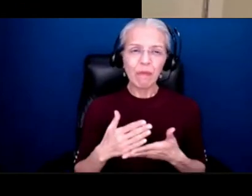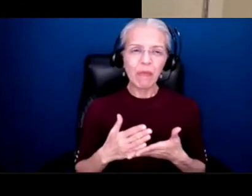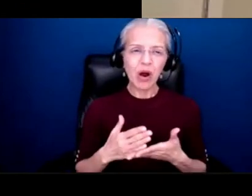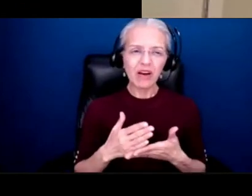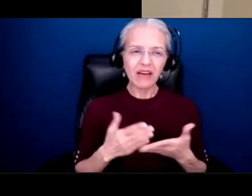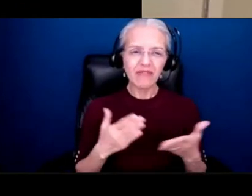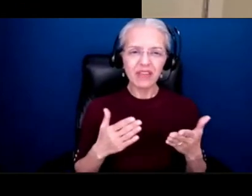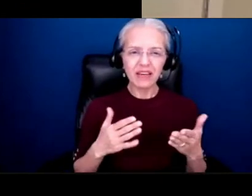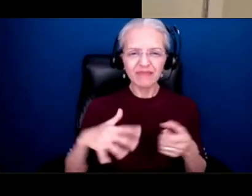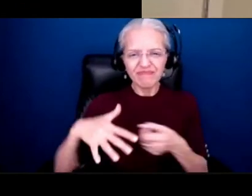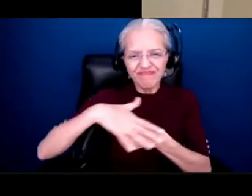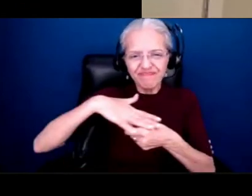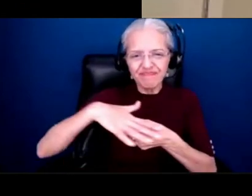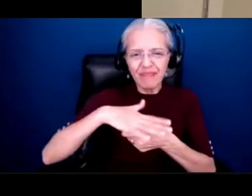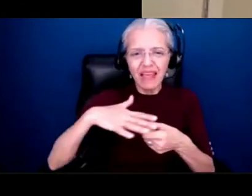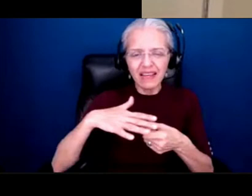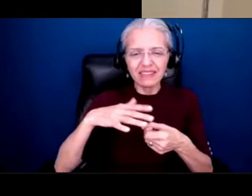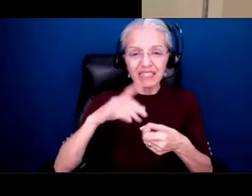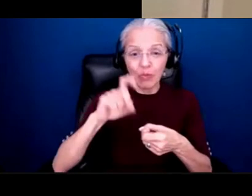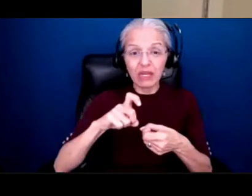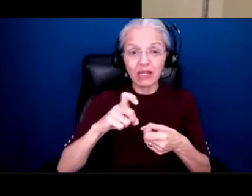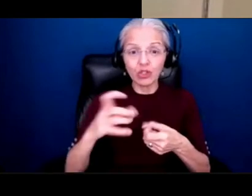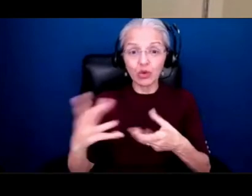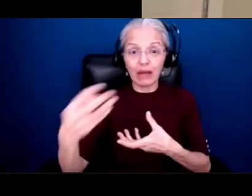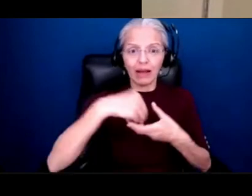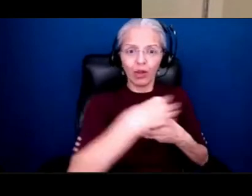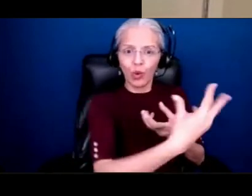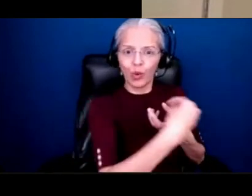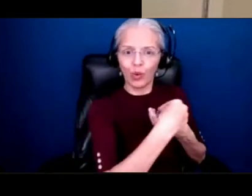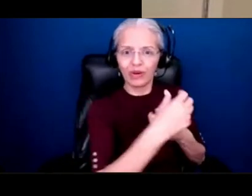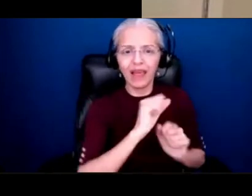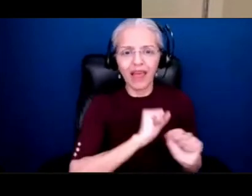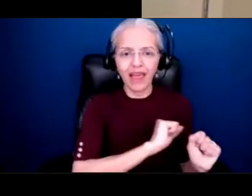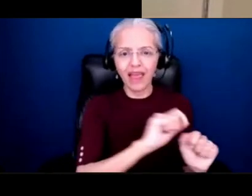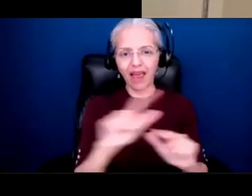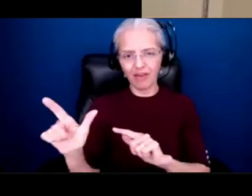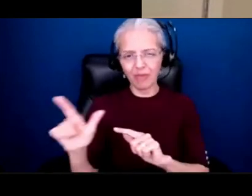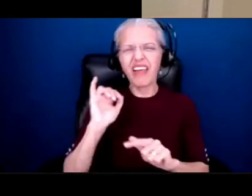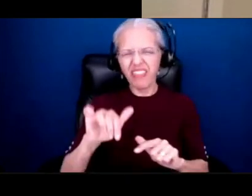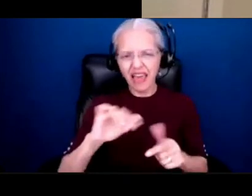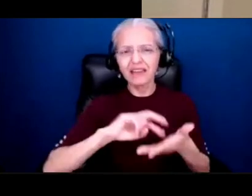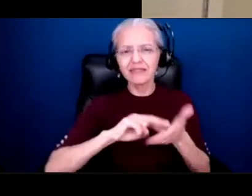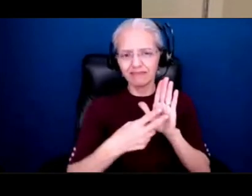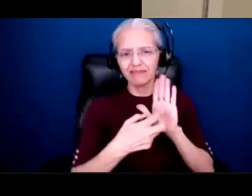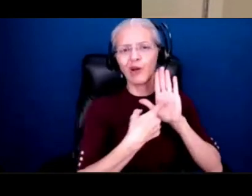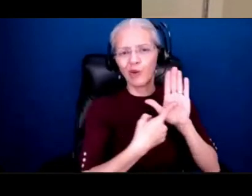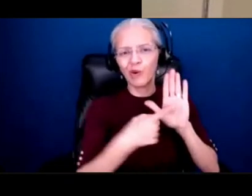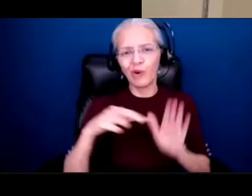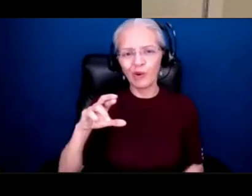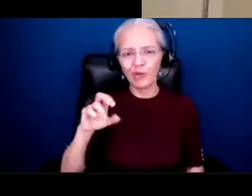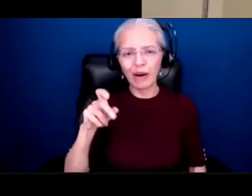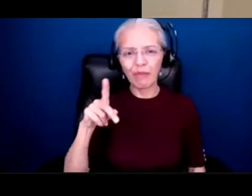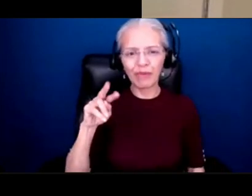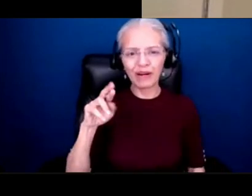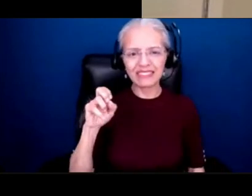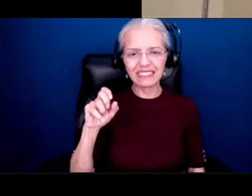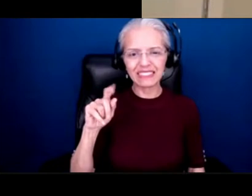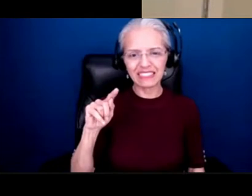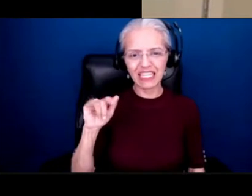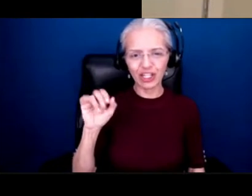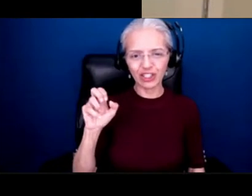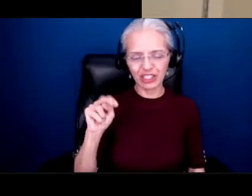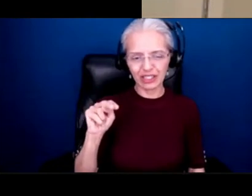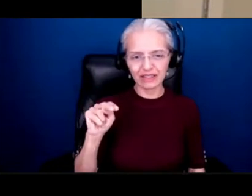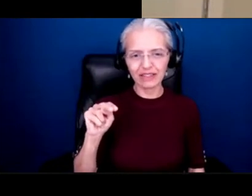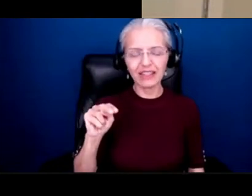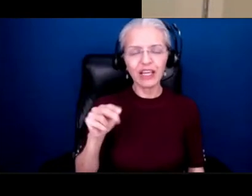make space for everyone. And I think that's what representation is. It can be seen as a